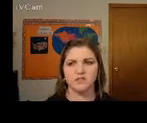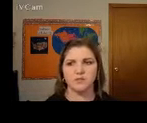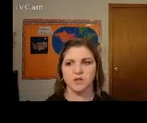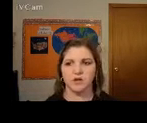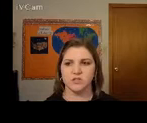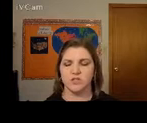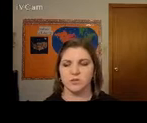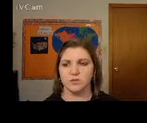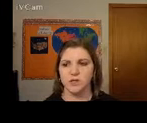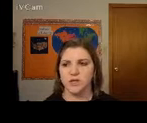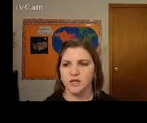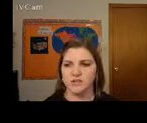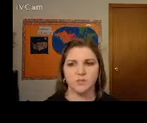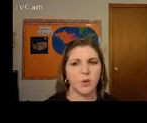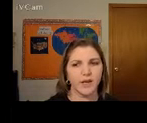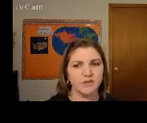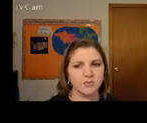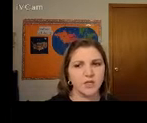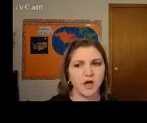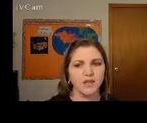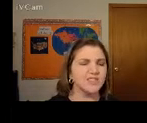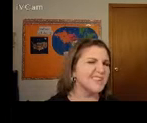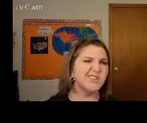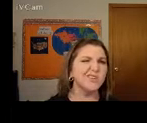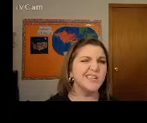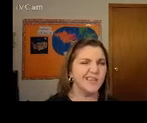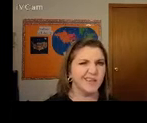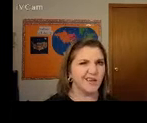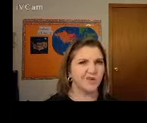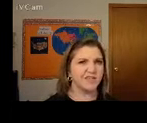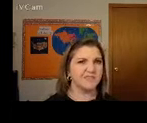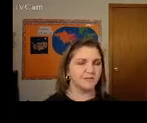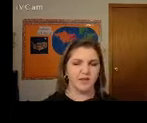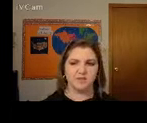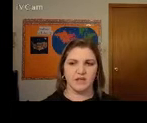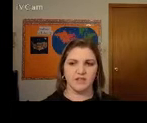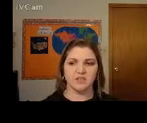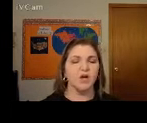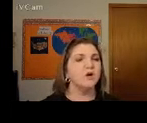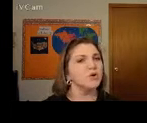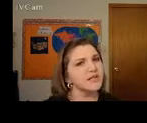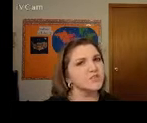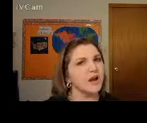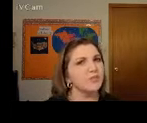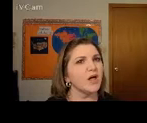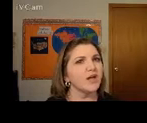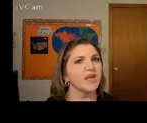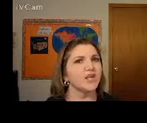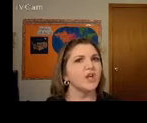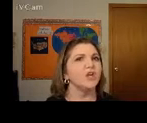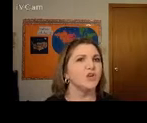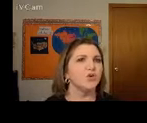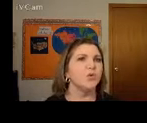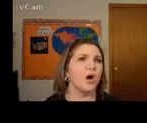scoring doesn't belong to you. Is it points belonging to you? No, that doesn't make sense. Well, let's try to plug